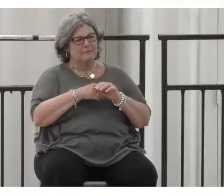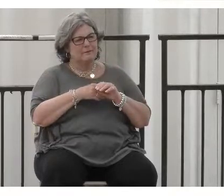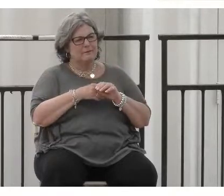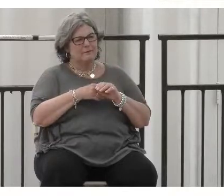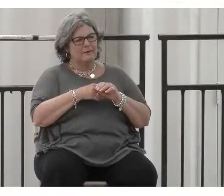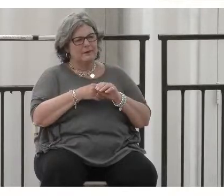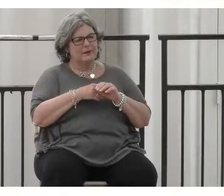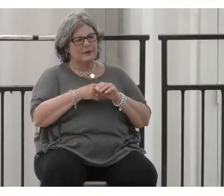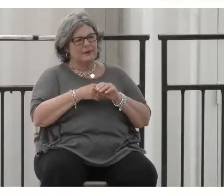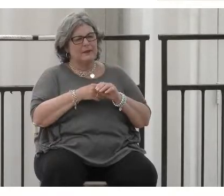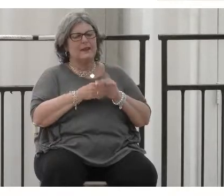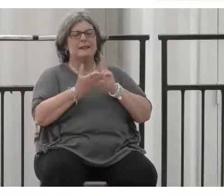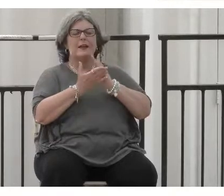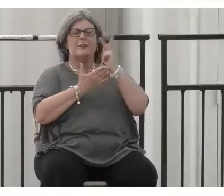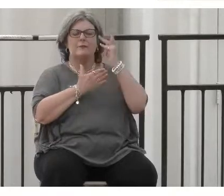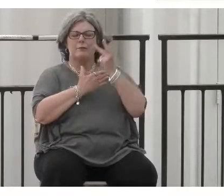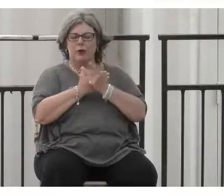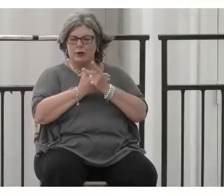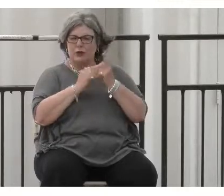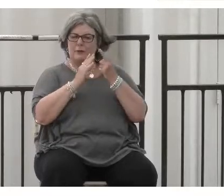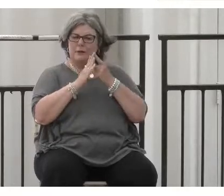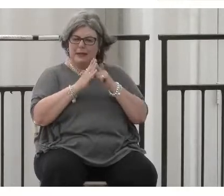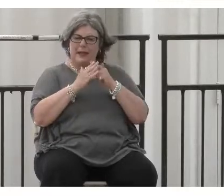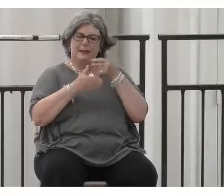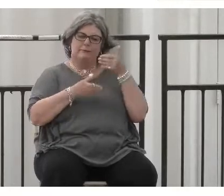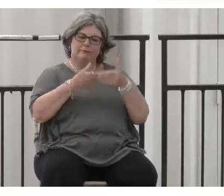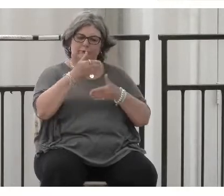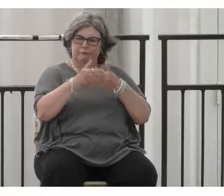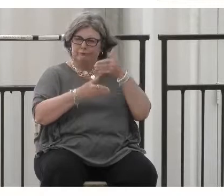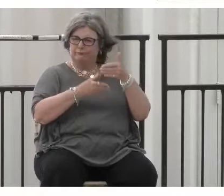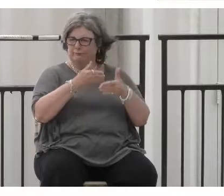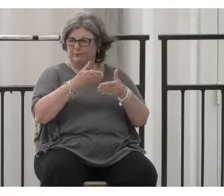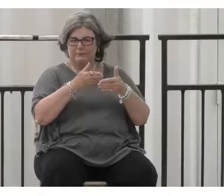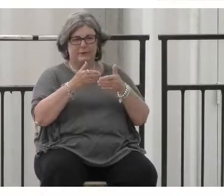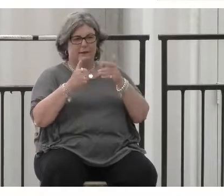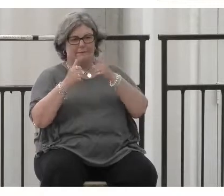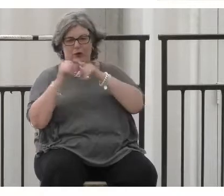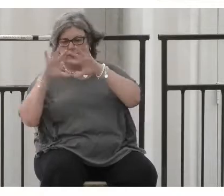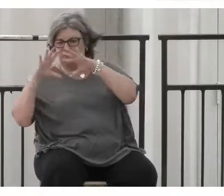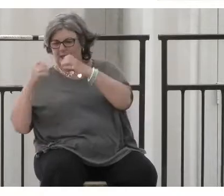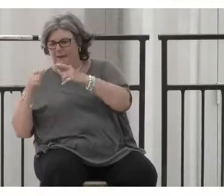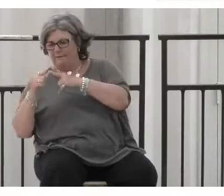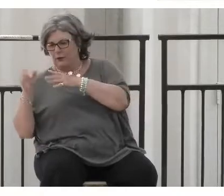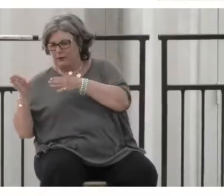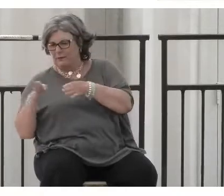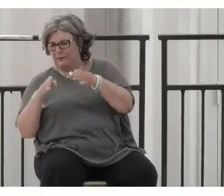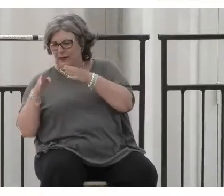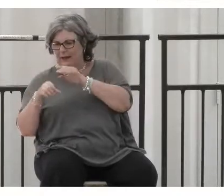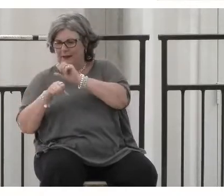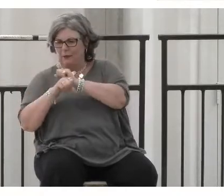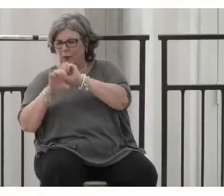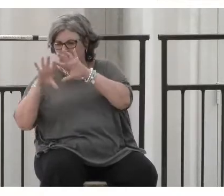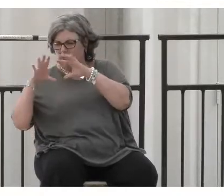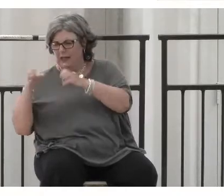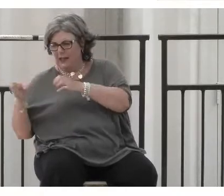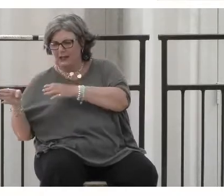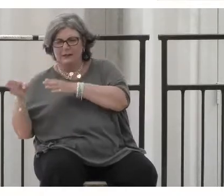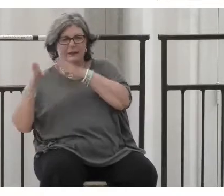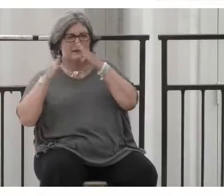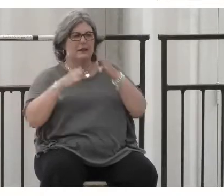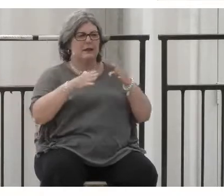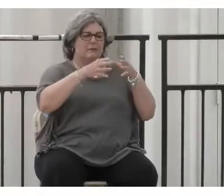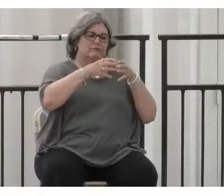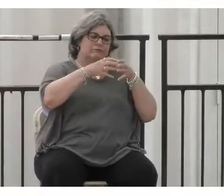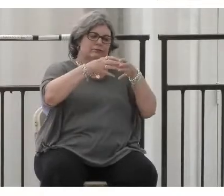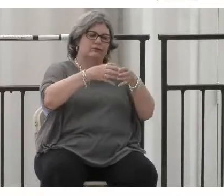the project unfolded as a start in class. So there was a lot of preparation work that happened before we went to the trip of teaching